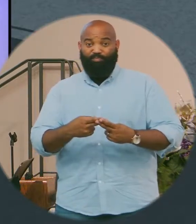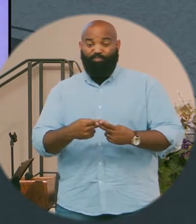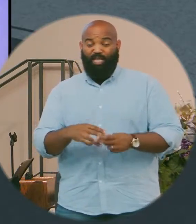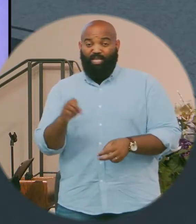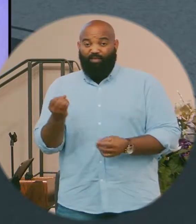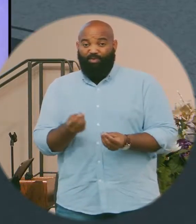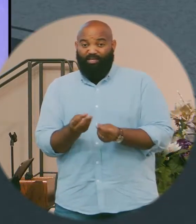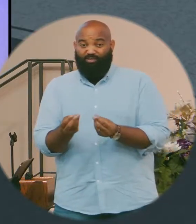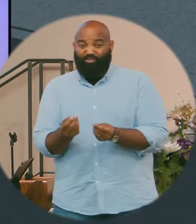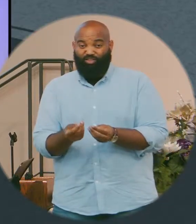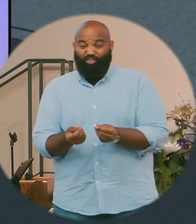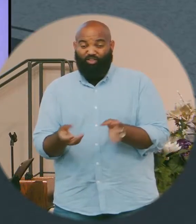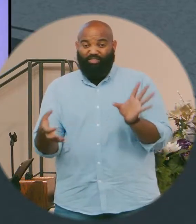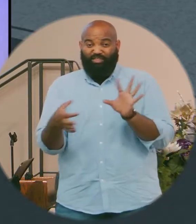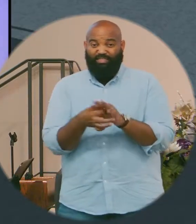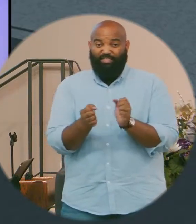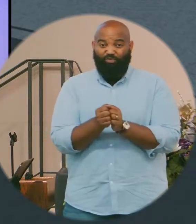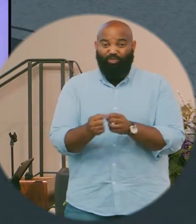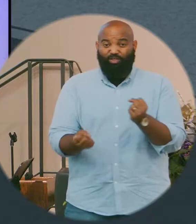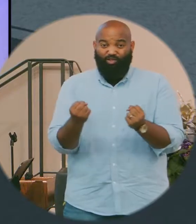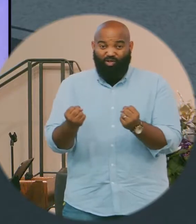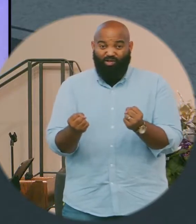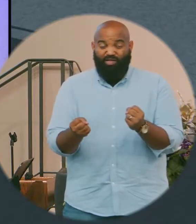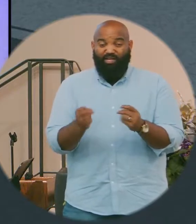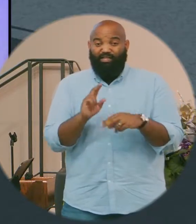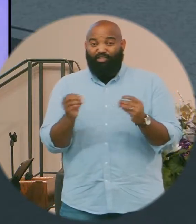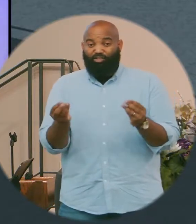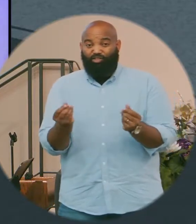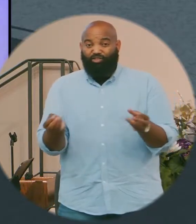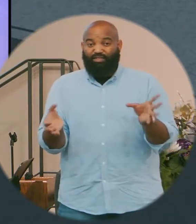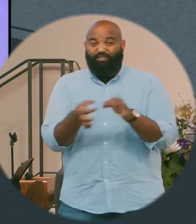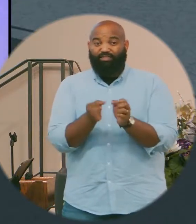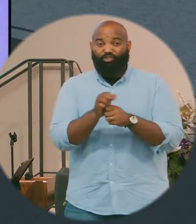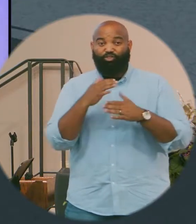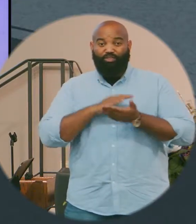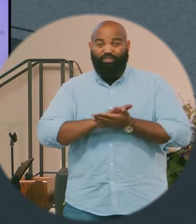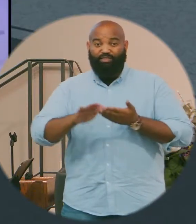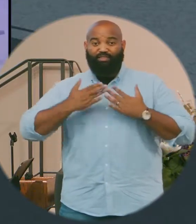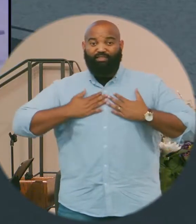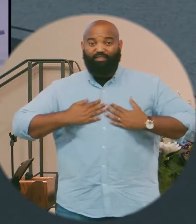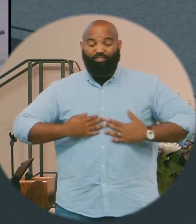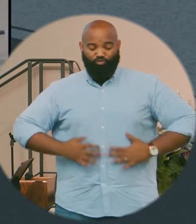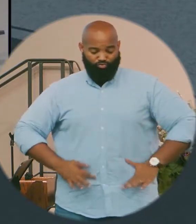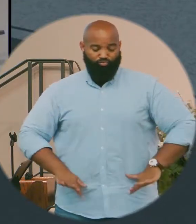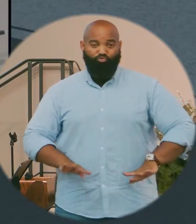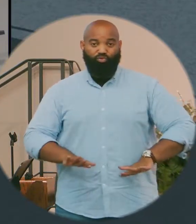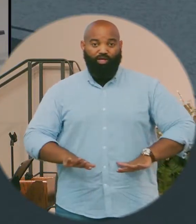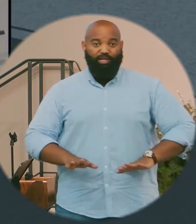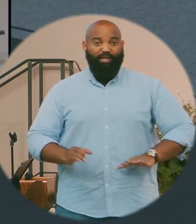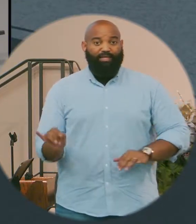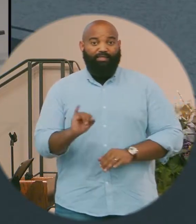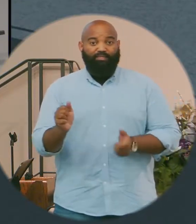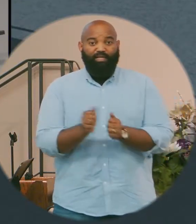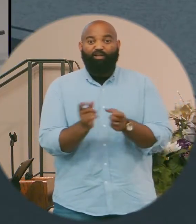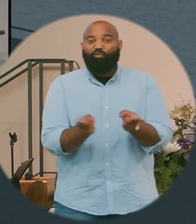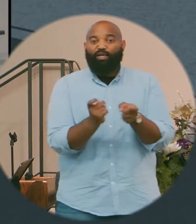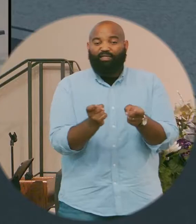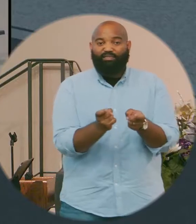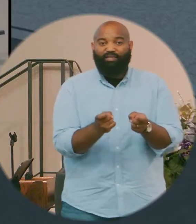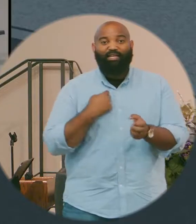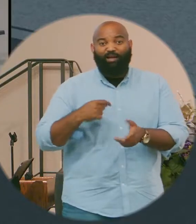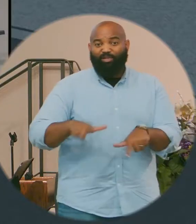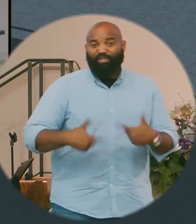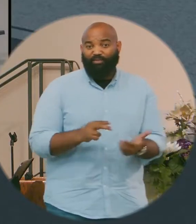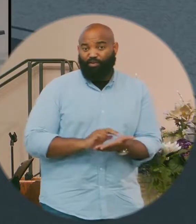in order to walk out consecration? I want you to leave here better. I want you to leave here like the praise team